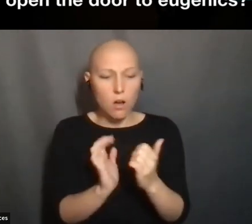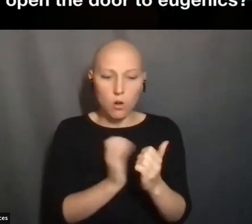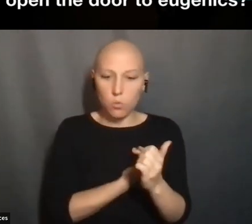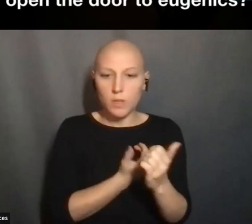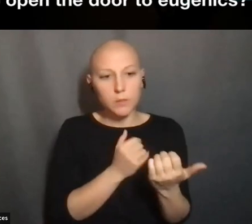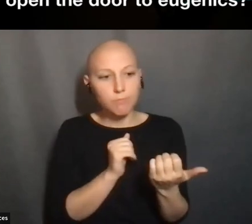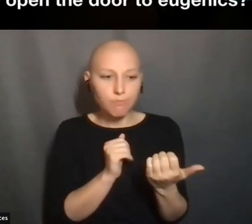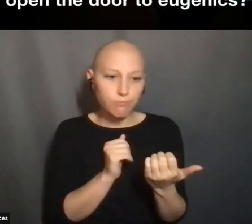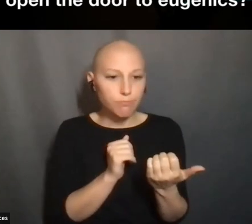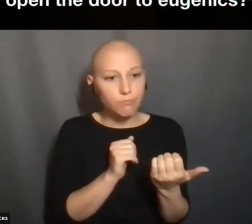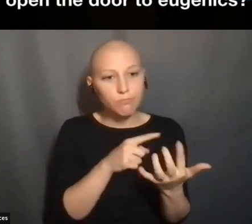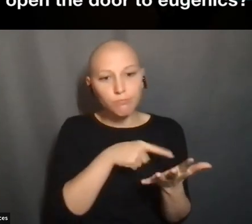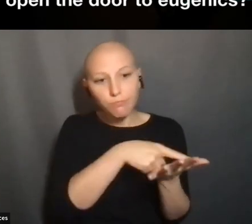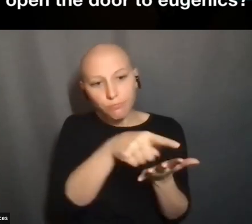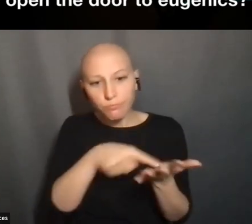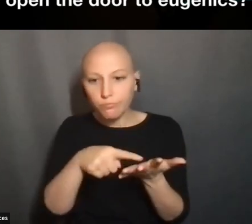OF